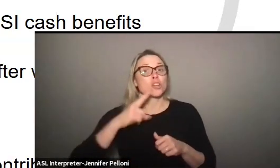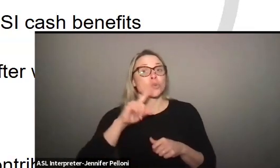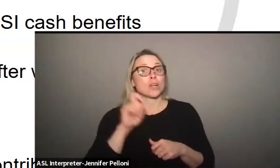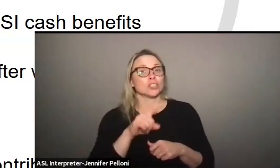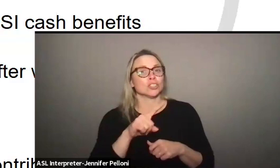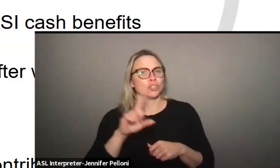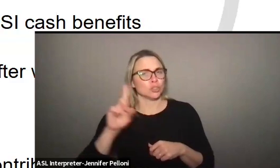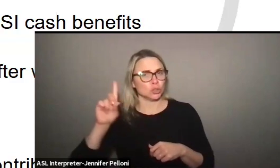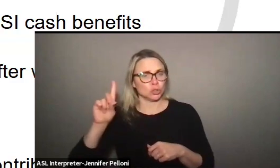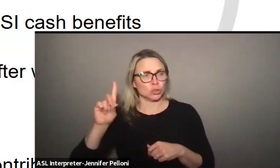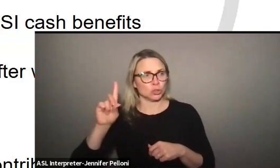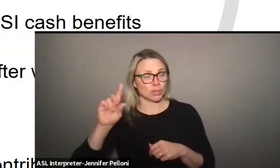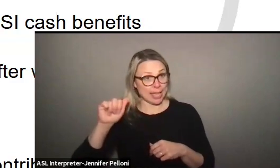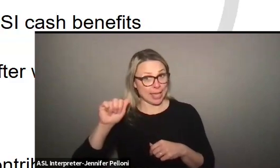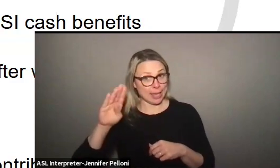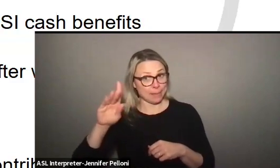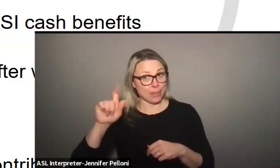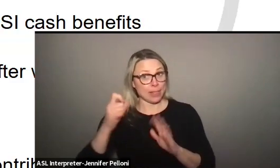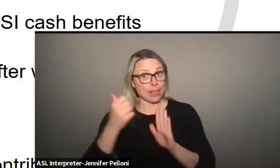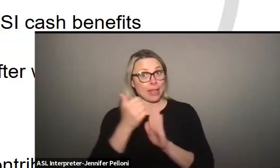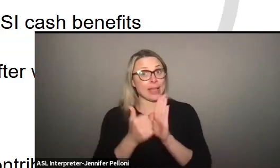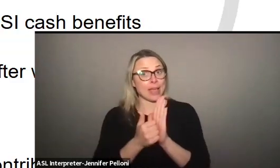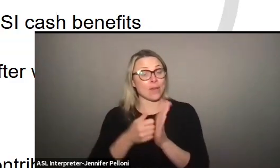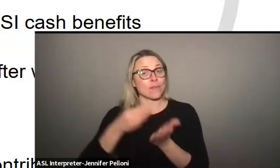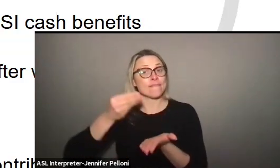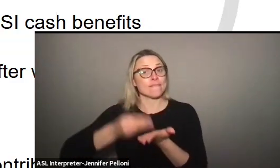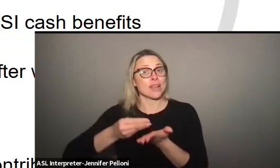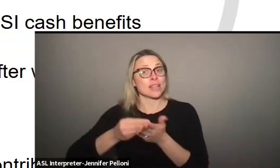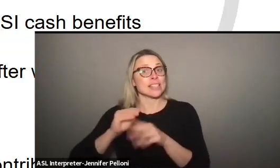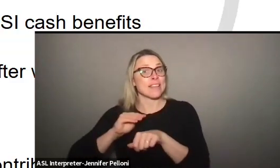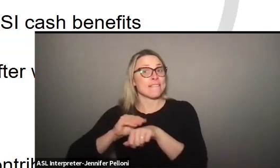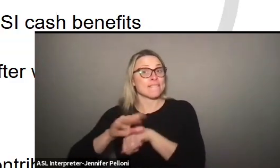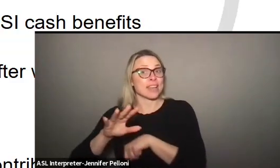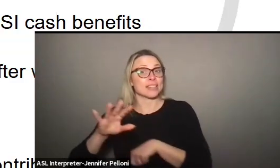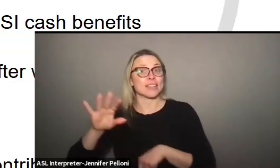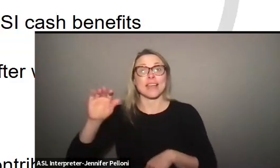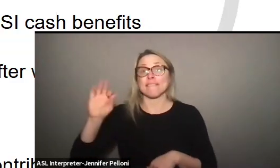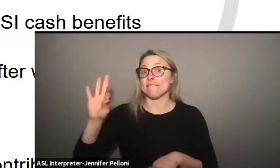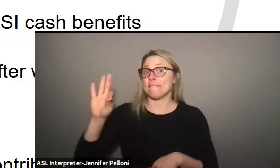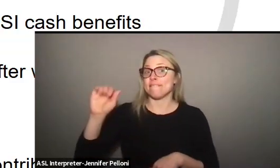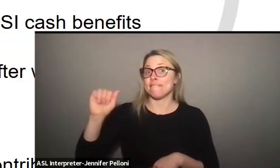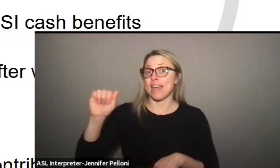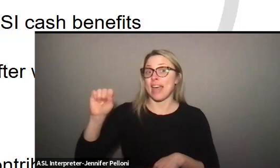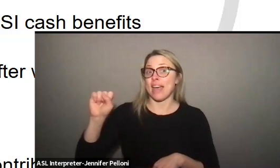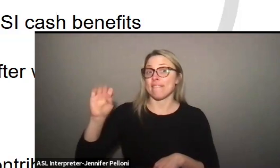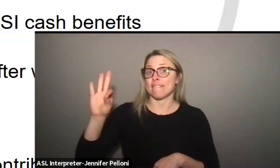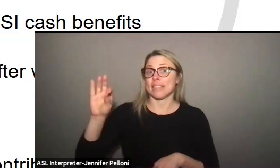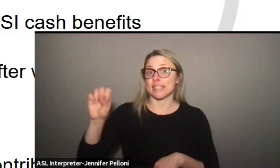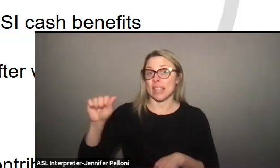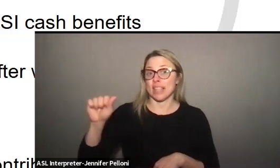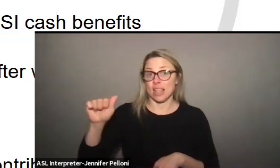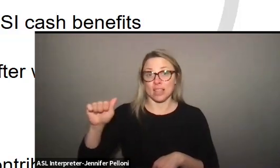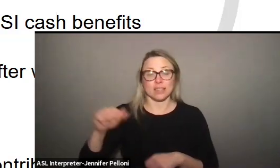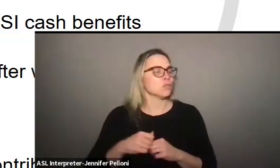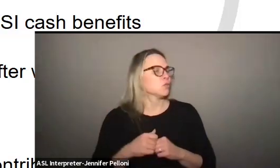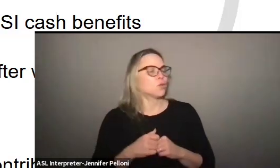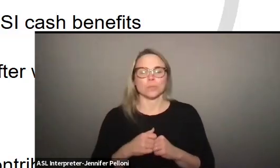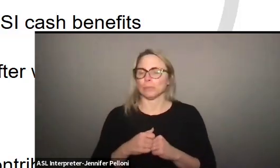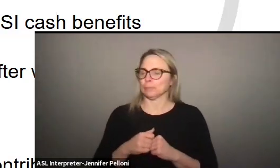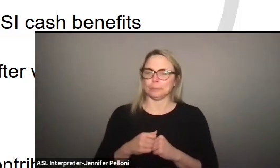so does ABLE account funds affect FAFSA? No. No.